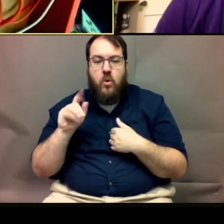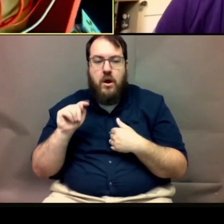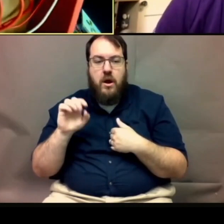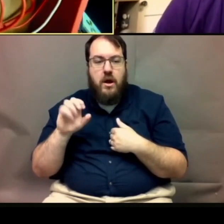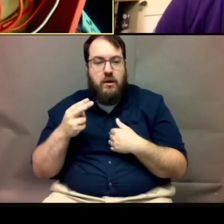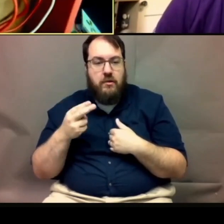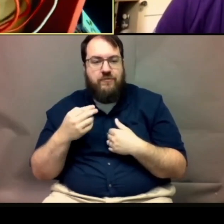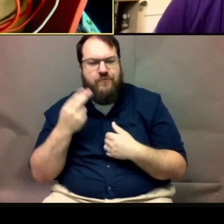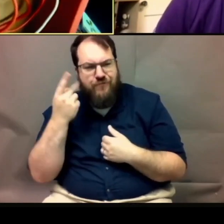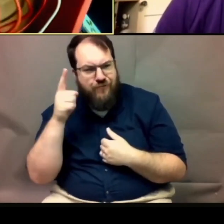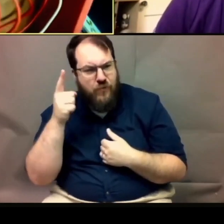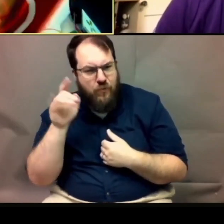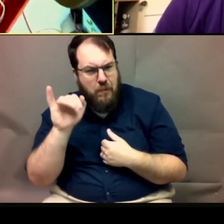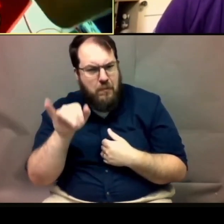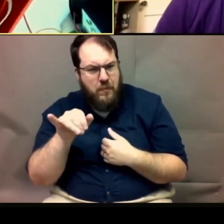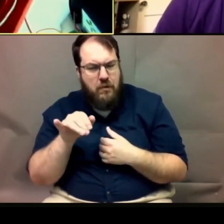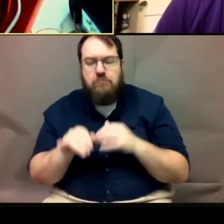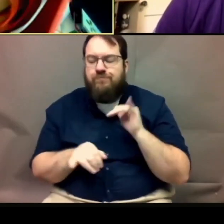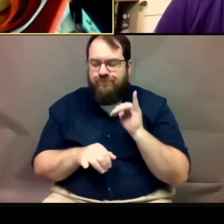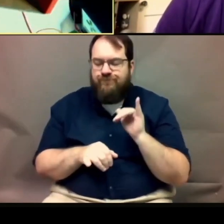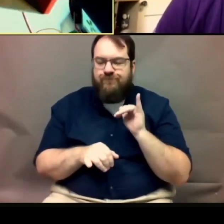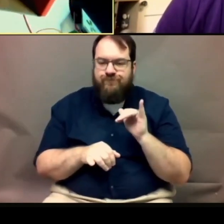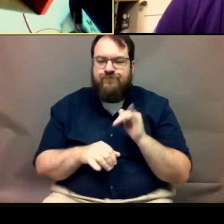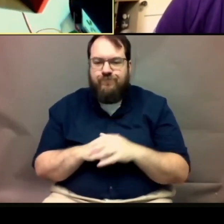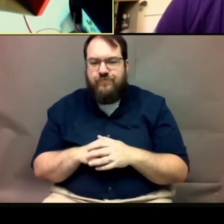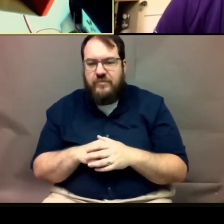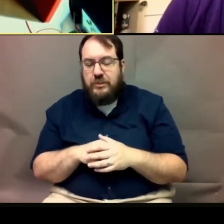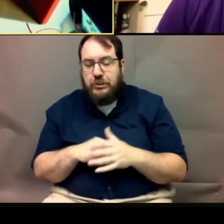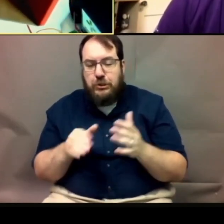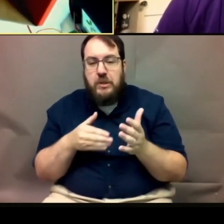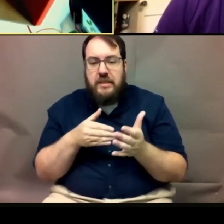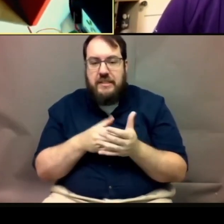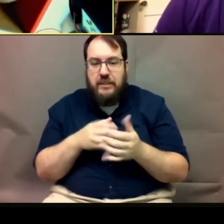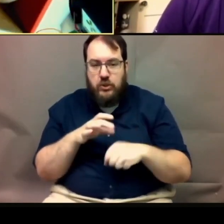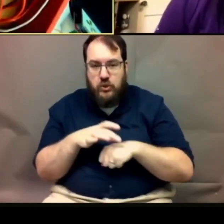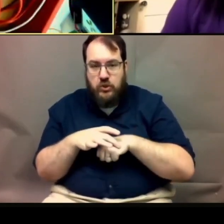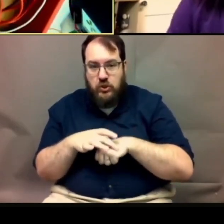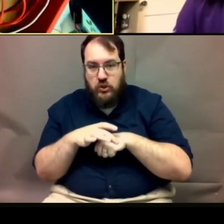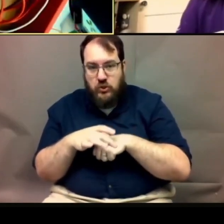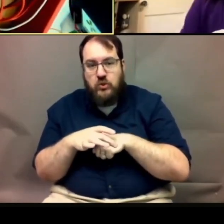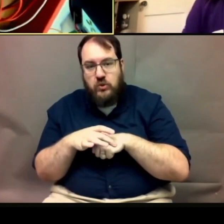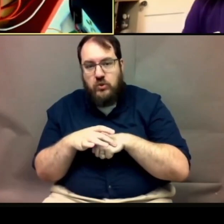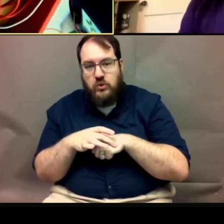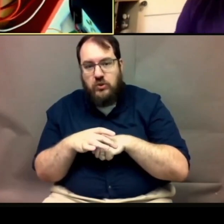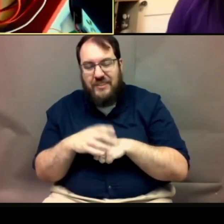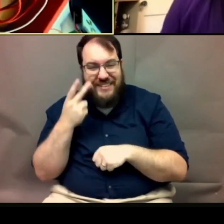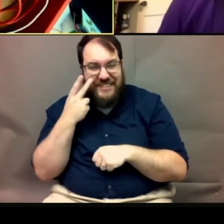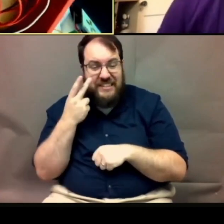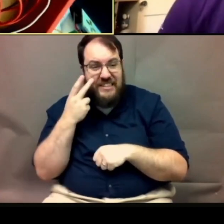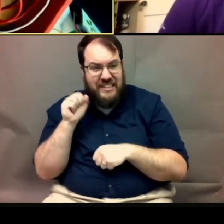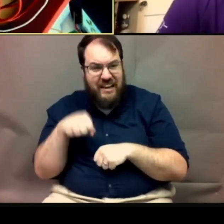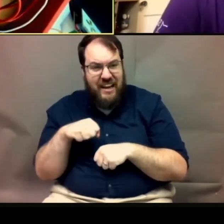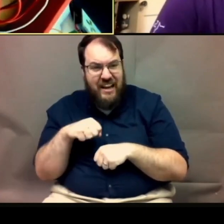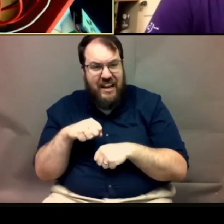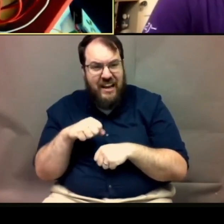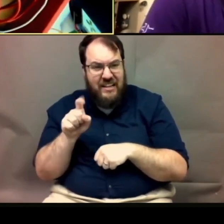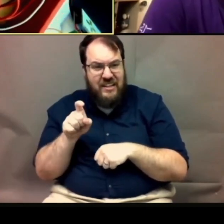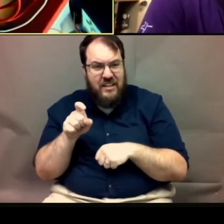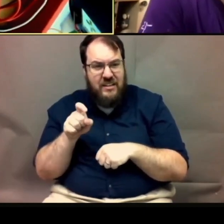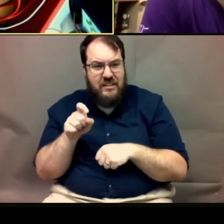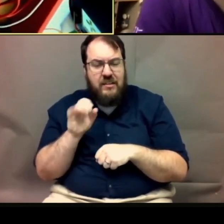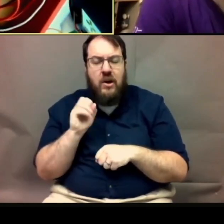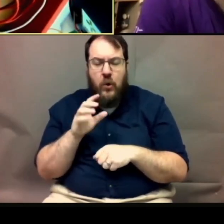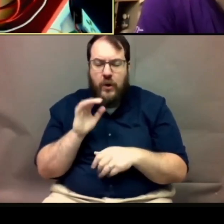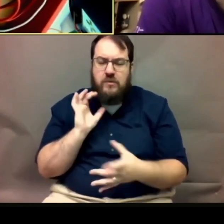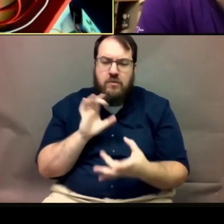our Makey Makey for Evil Genius book. In the center is Earth. Can you see that? In the center is Earth, and this